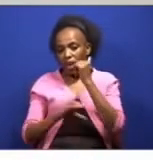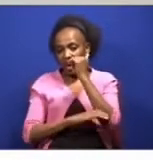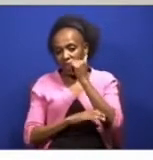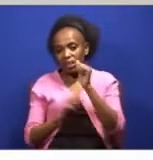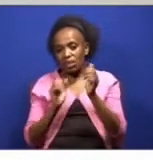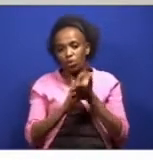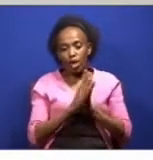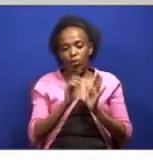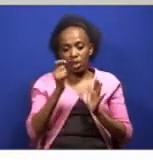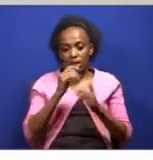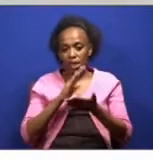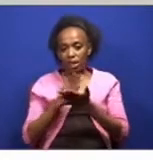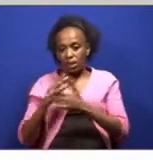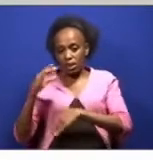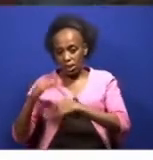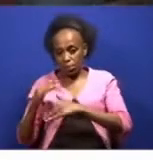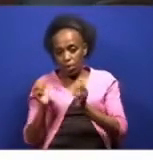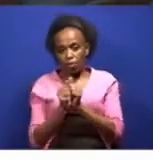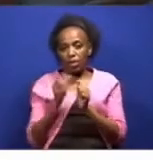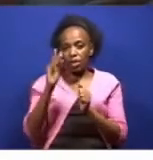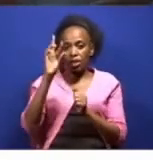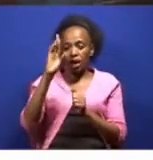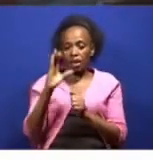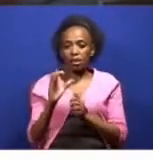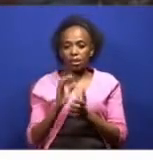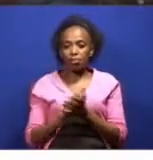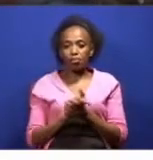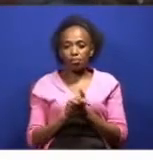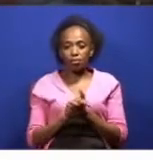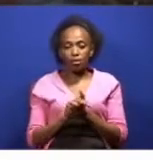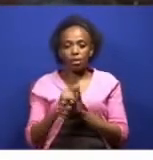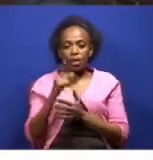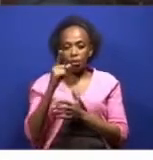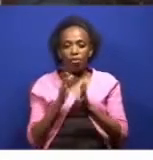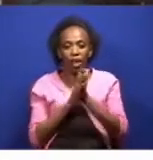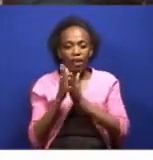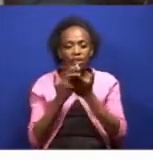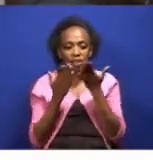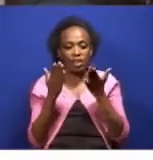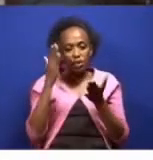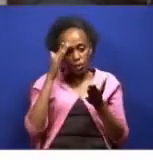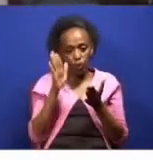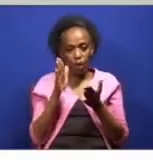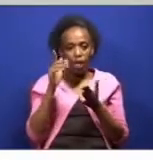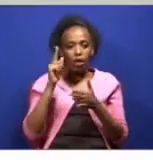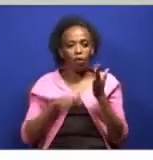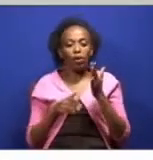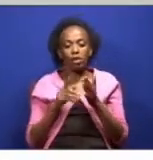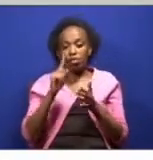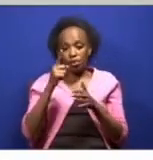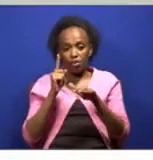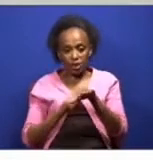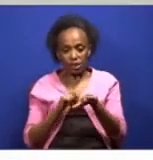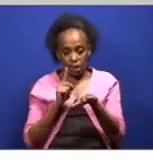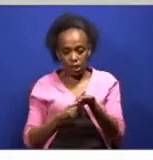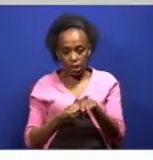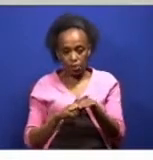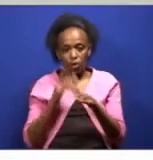border with DRC. And one of the interesting things to note is that for the first time